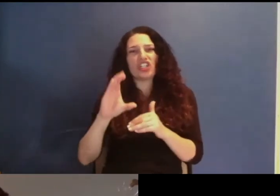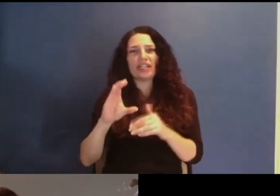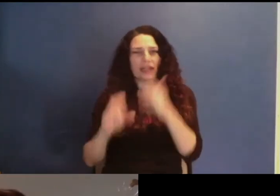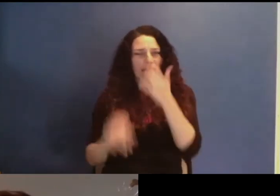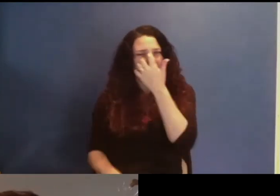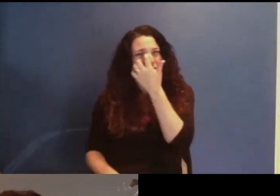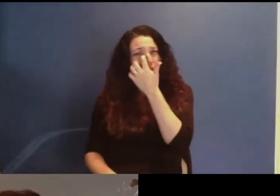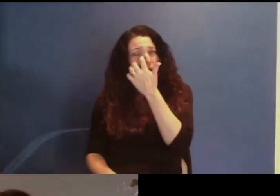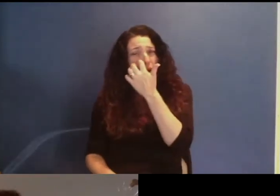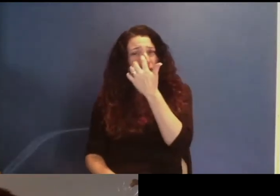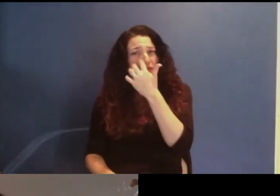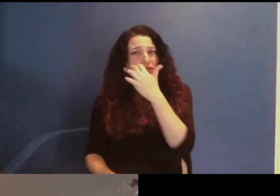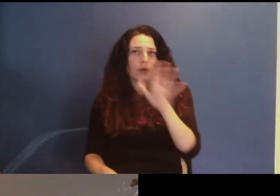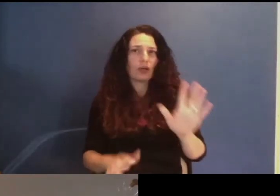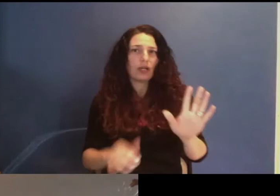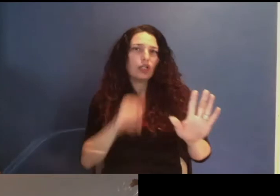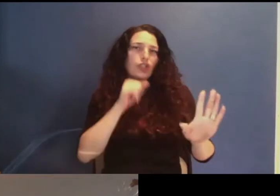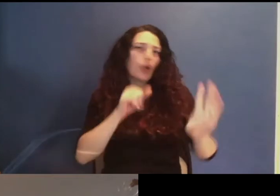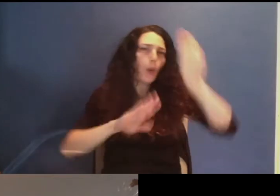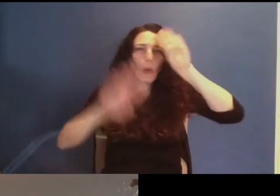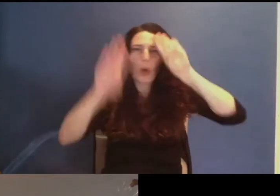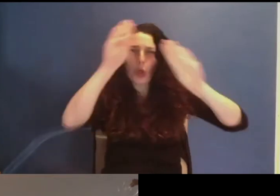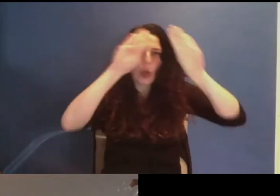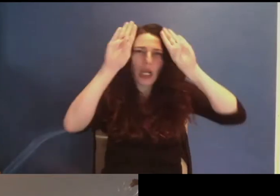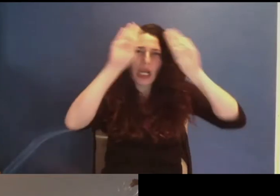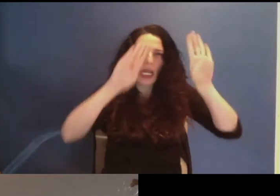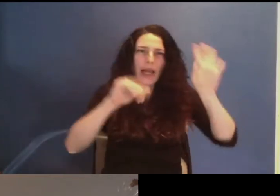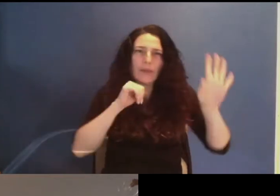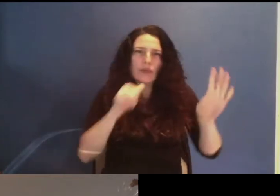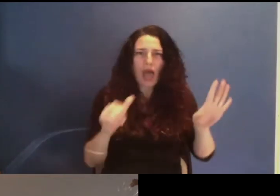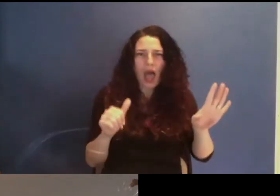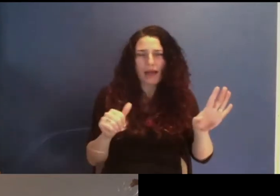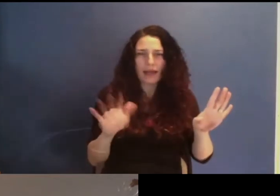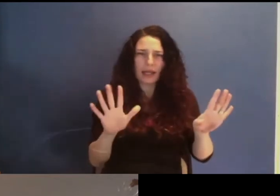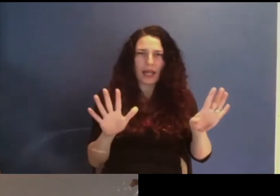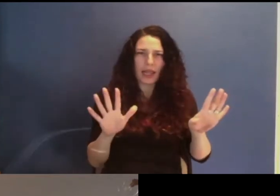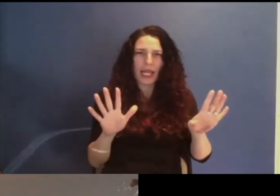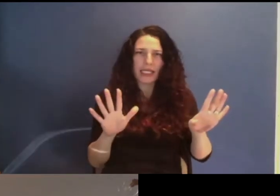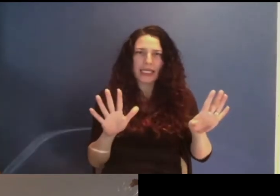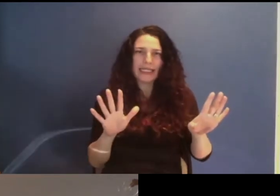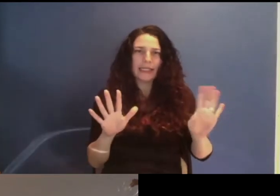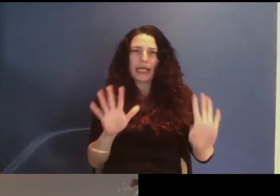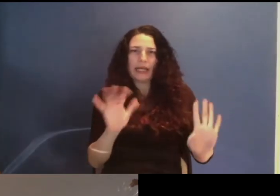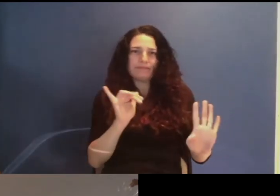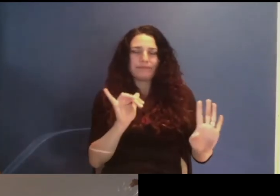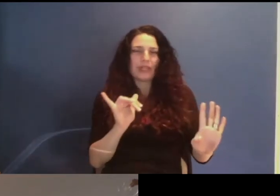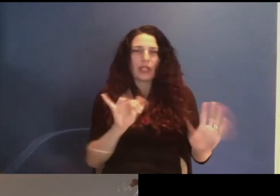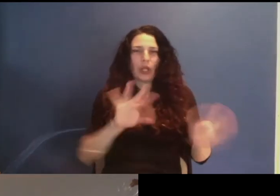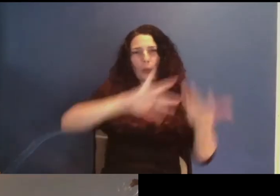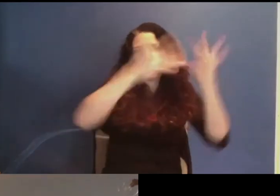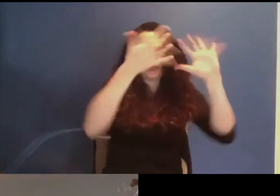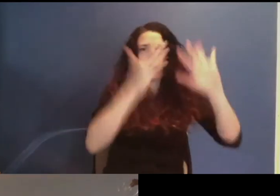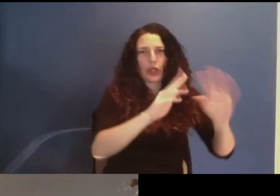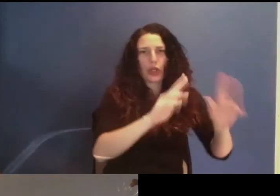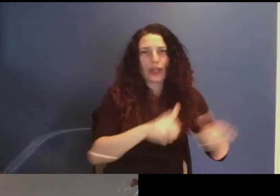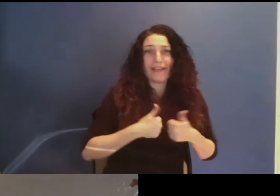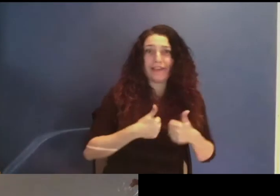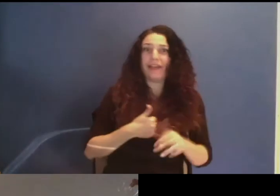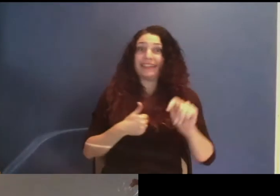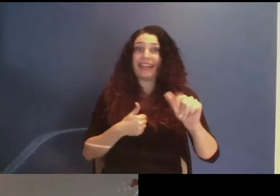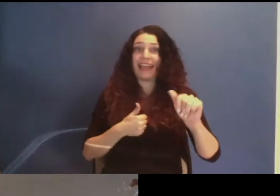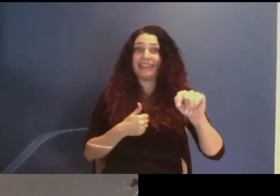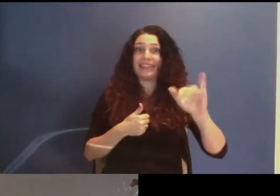going to be an imposition into your life. I'm not going to. Story of my life. Yeah, but really though, and I think about that a lot because